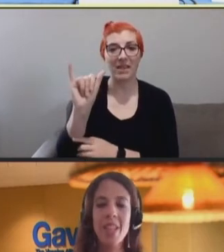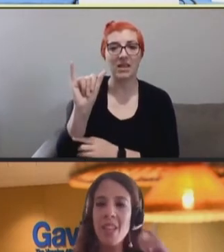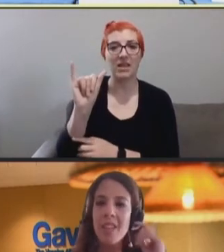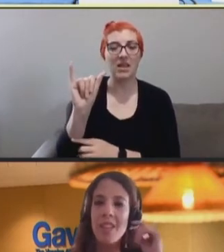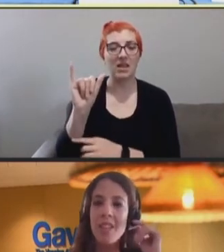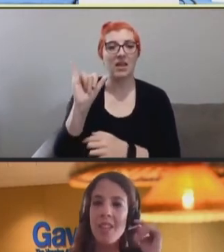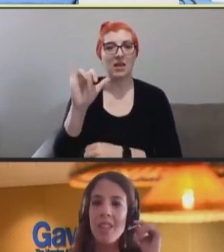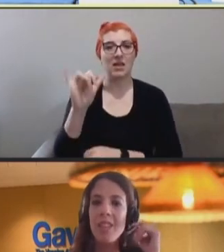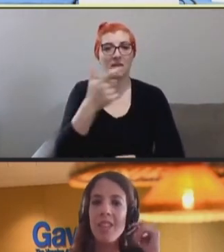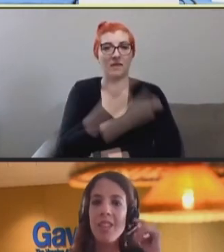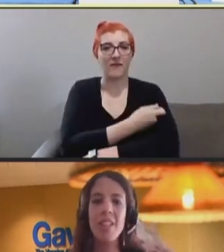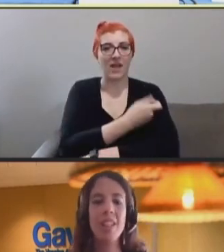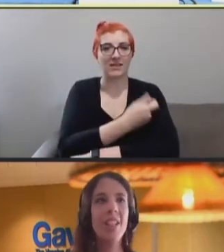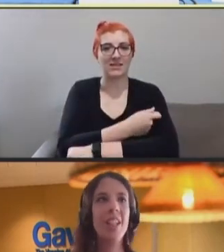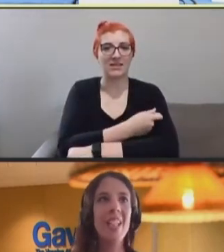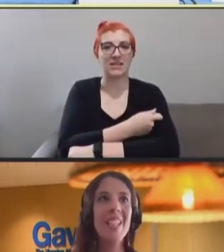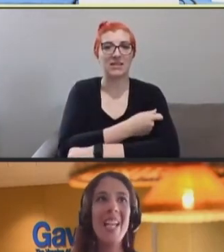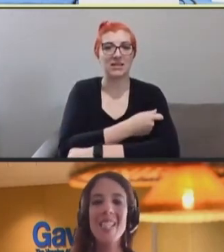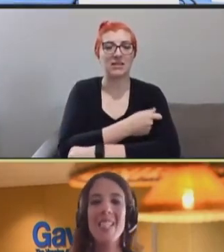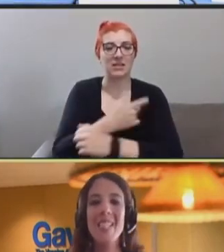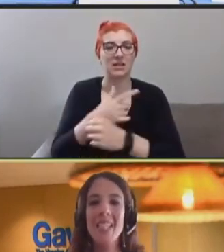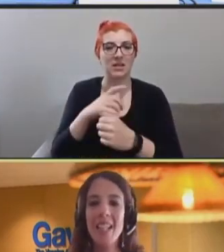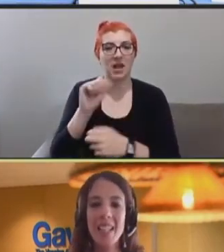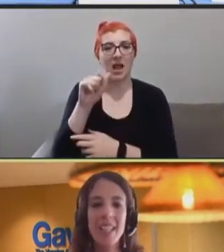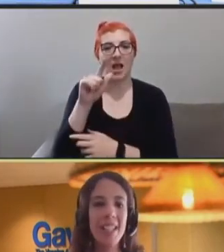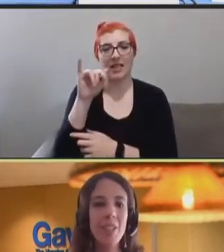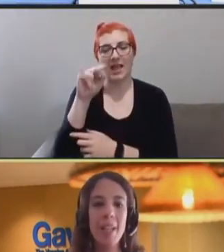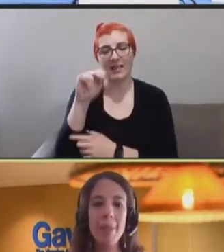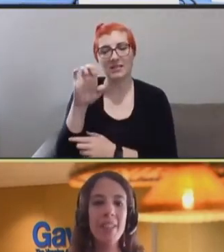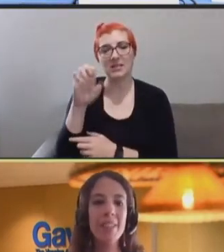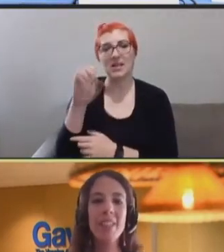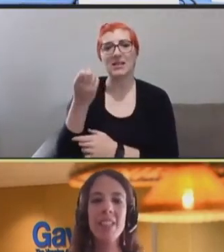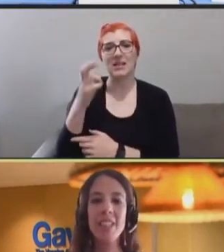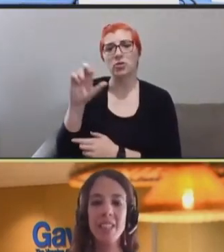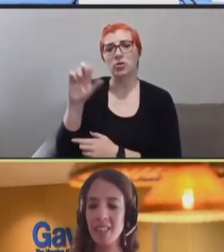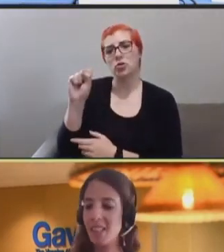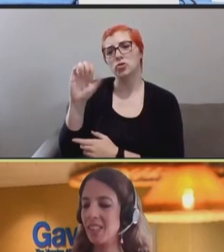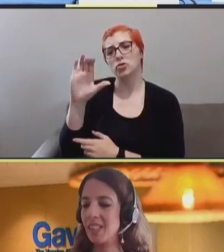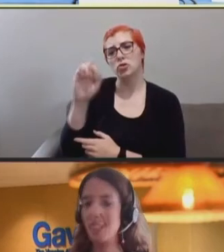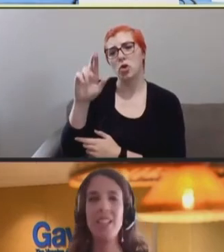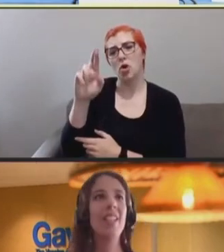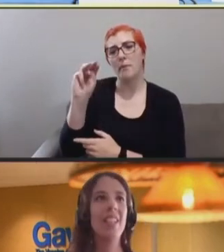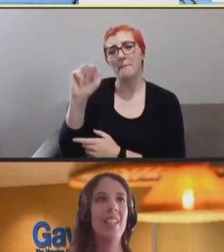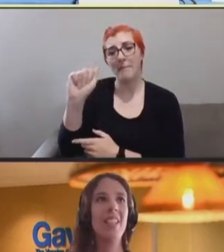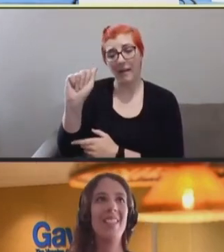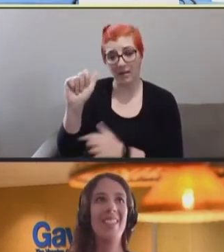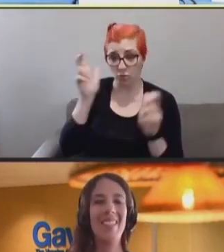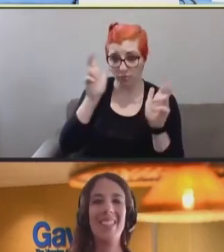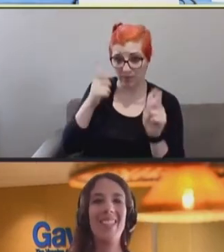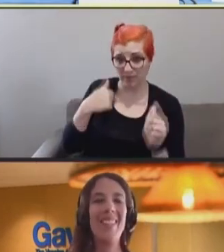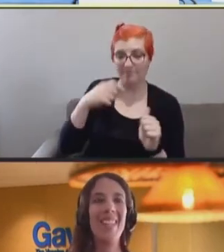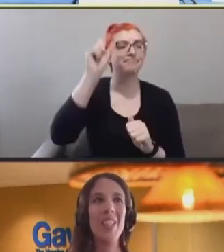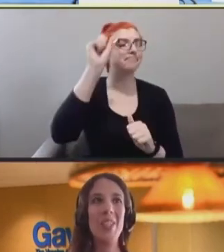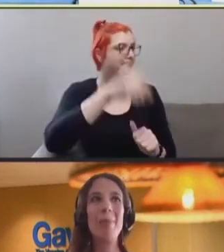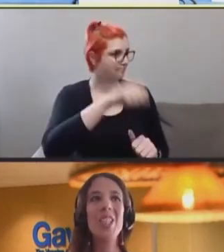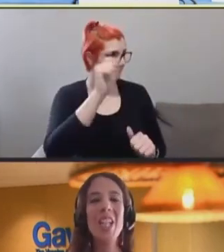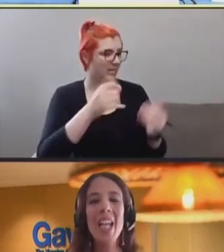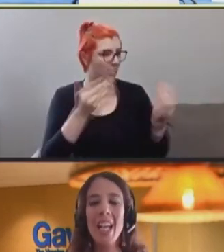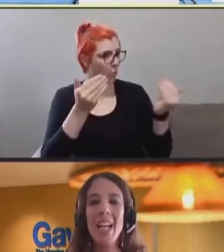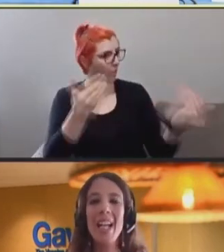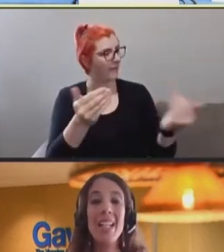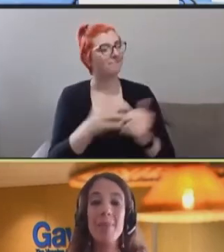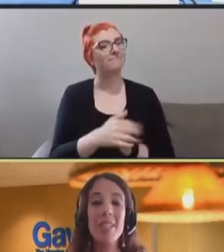Dr. Scarna, are you on? Yes. Can you hear me? I hear you loud and clear. You have the floor. Thank you so